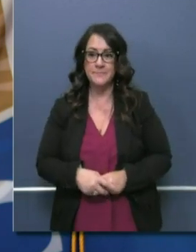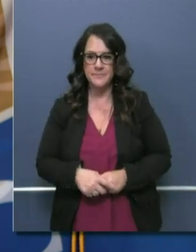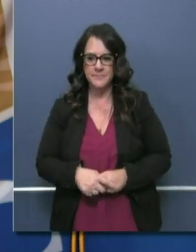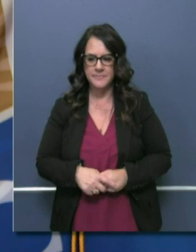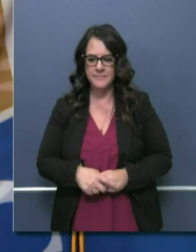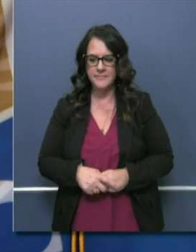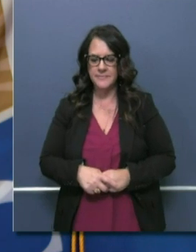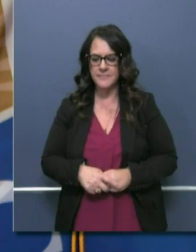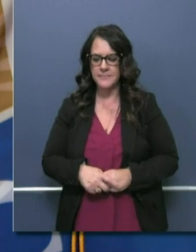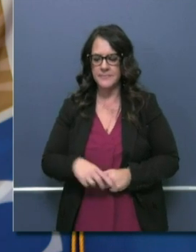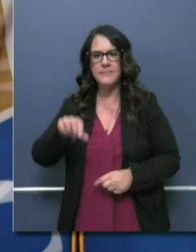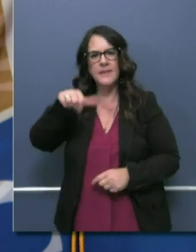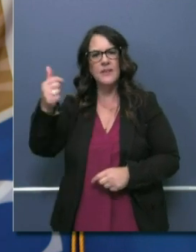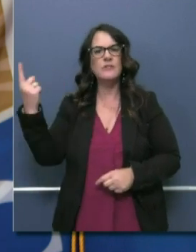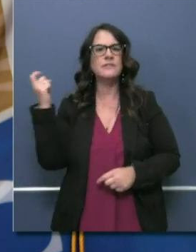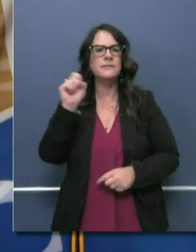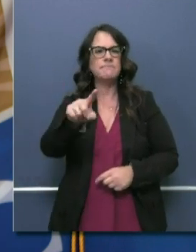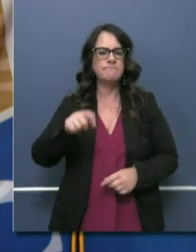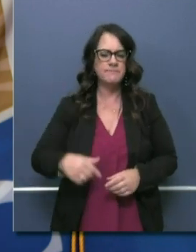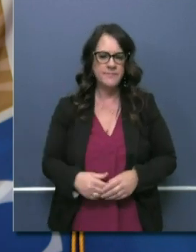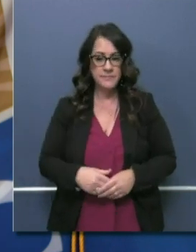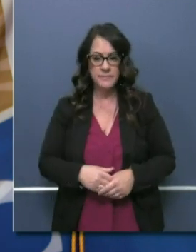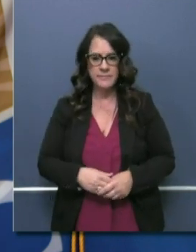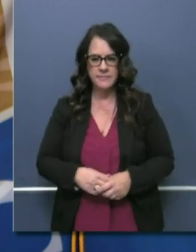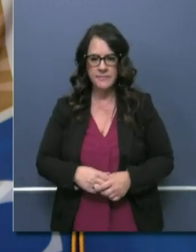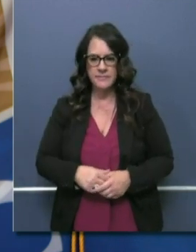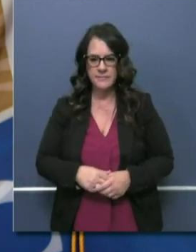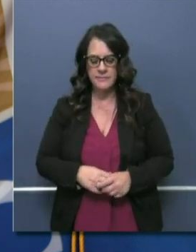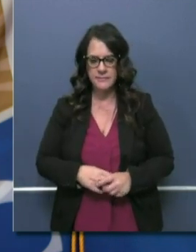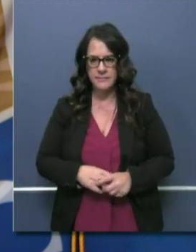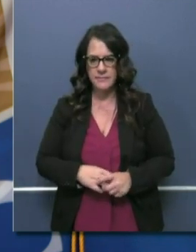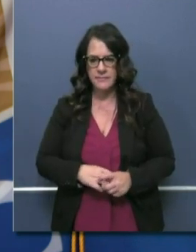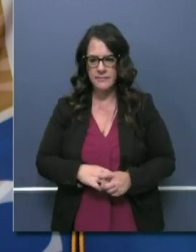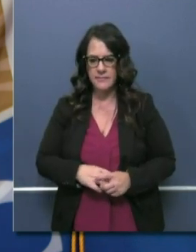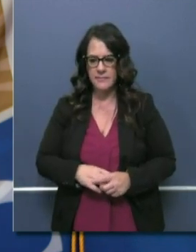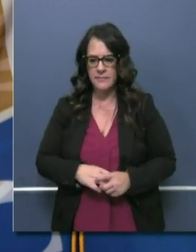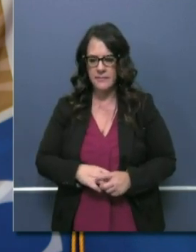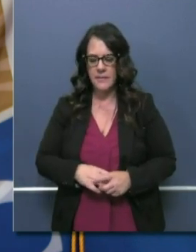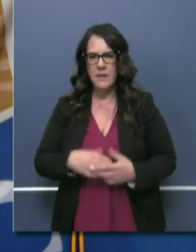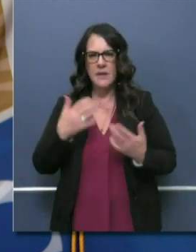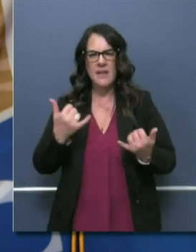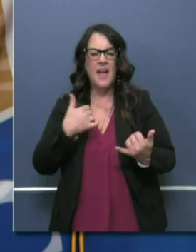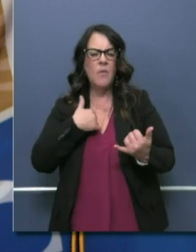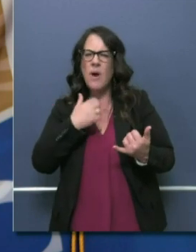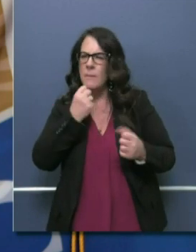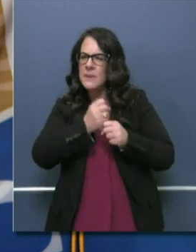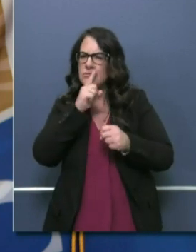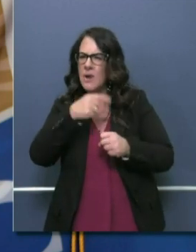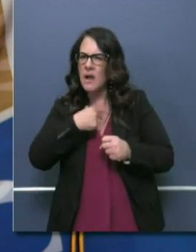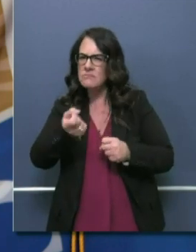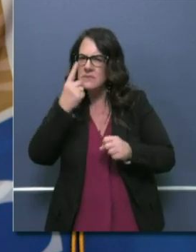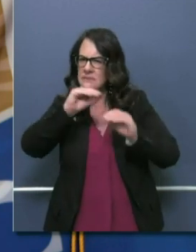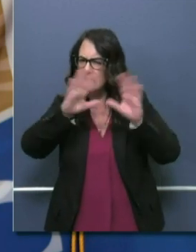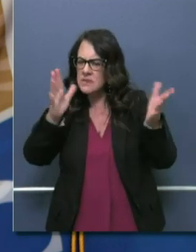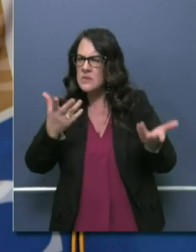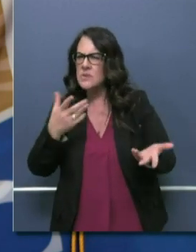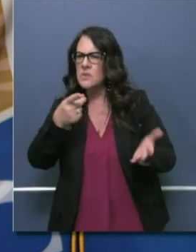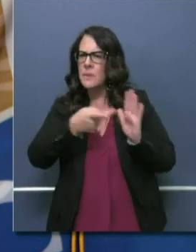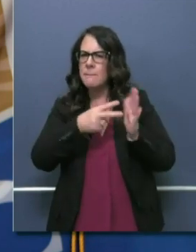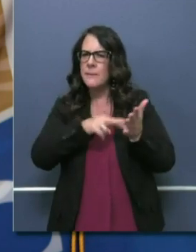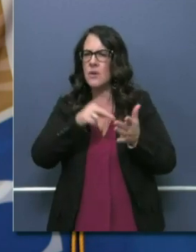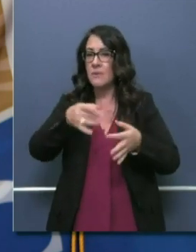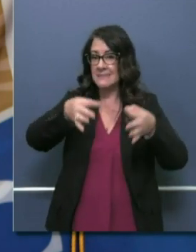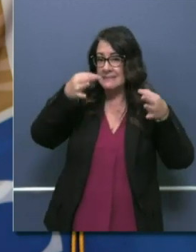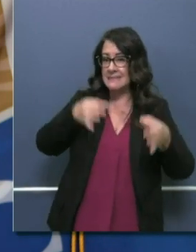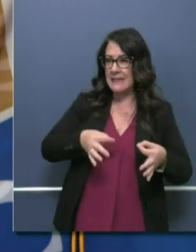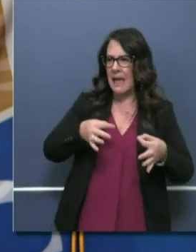Hey, Governor, thank you as always. I just want to be clear on allowing some areas to reopen ahead of others. I know you said it's going to be a decision that has